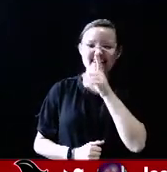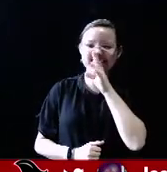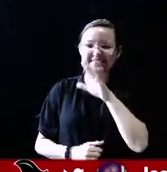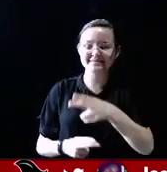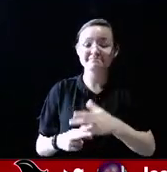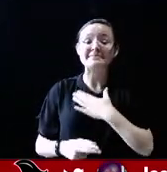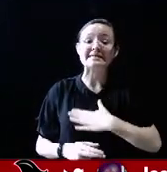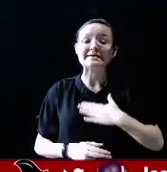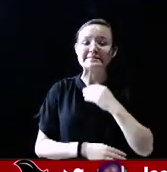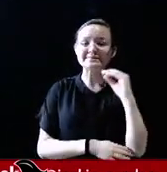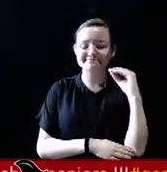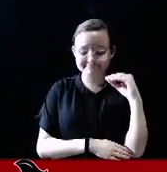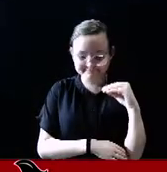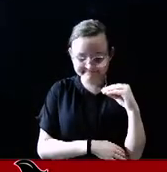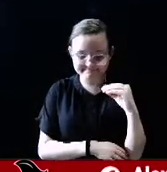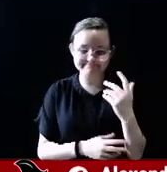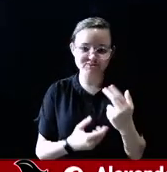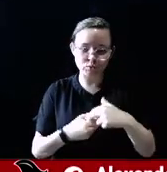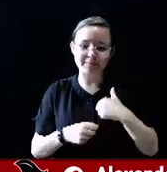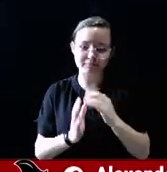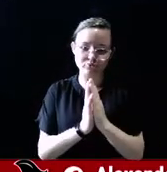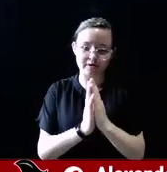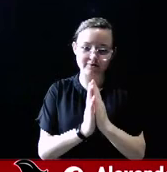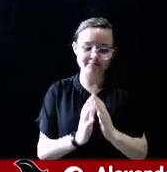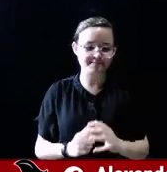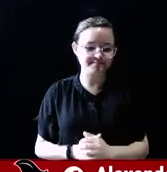Please bow your heads and join me in prayer.